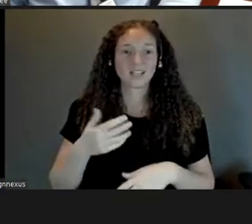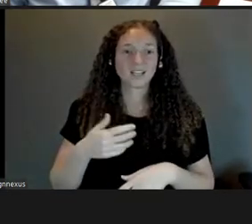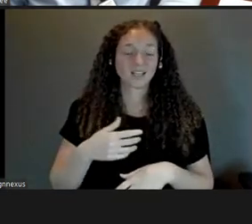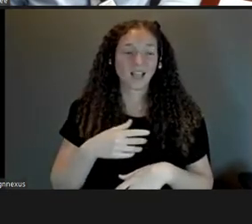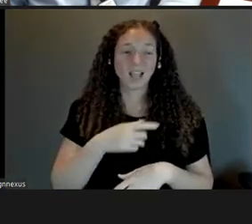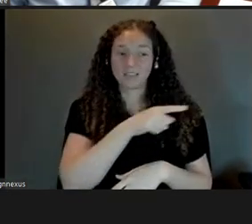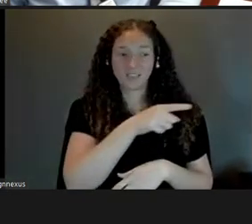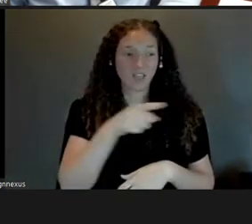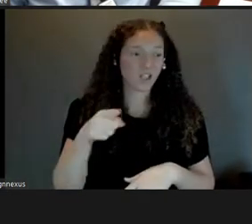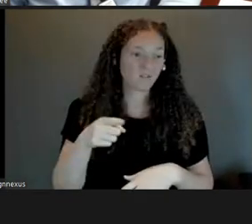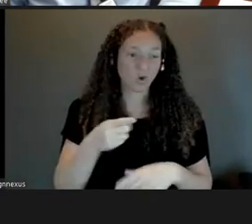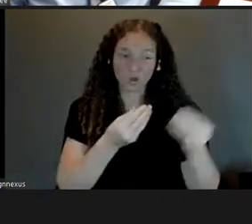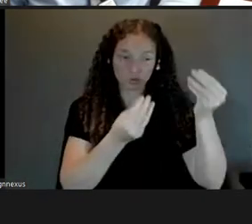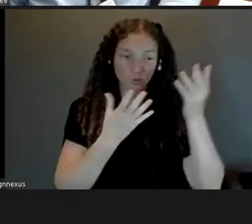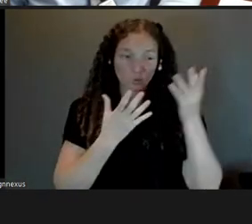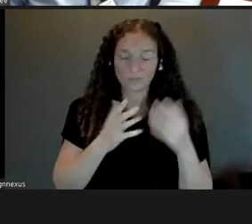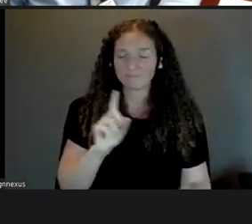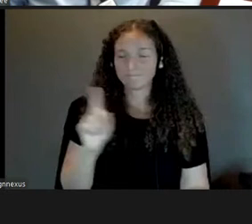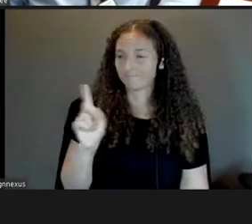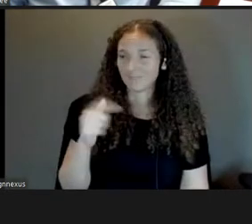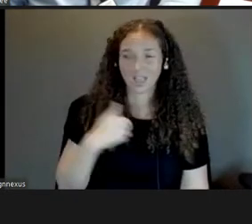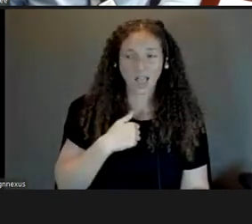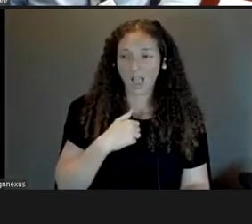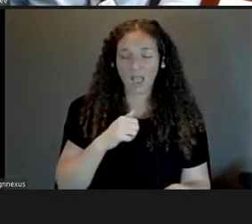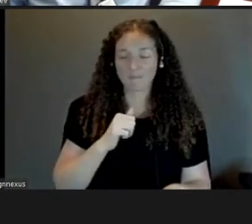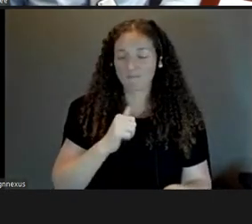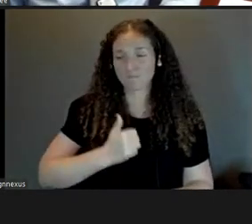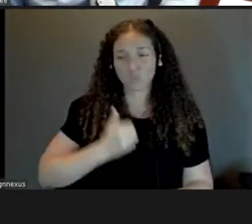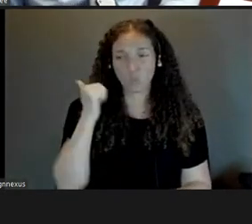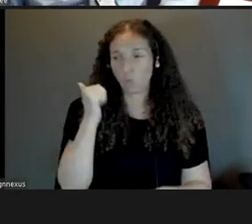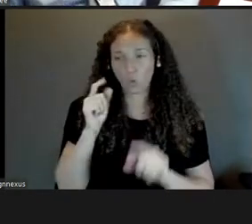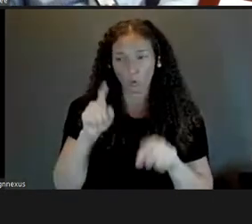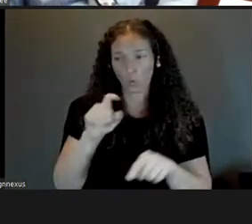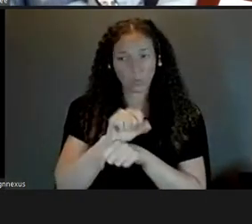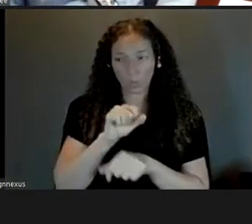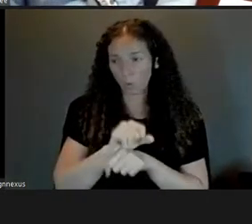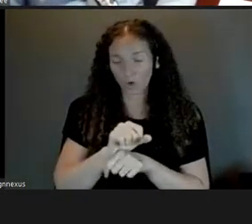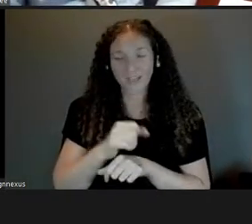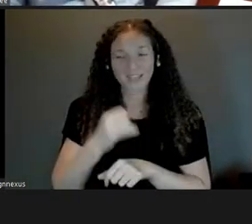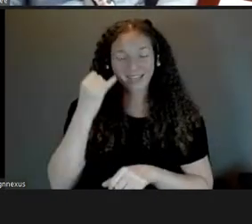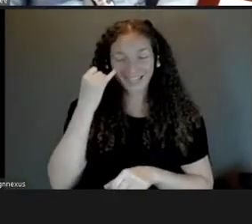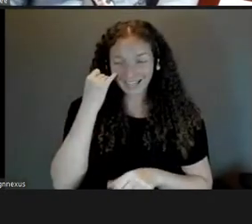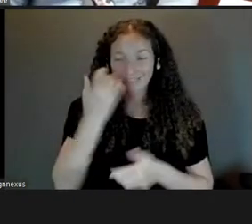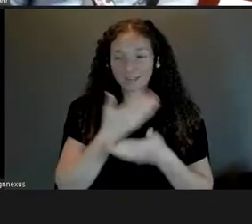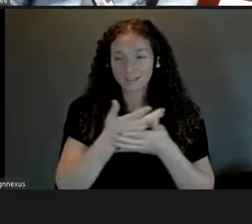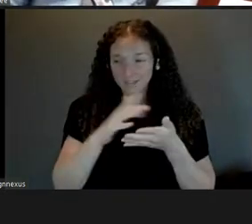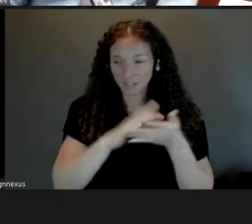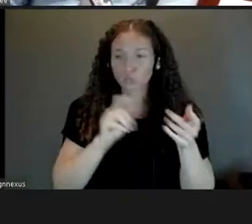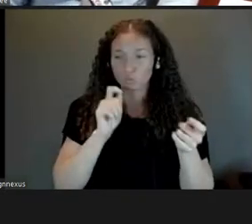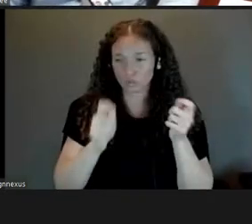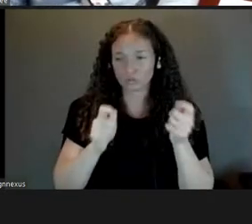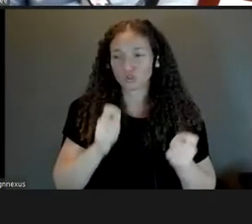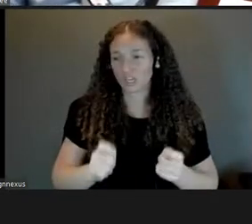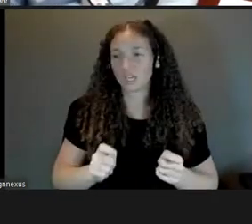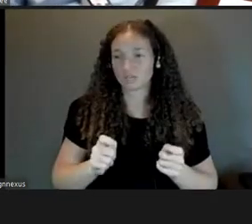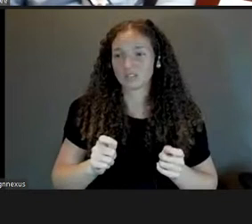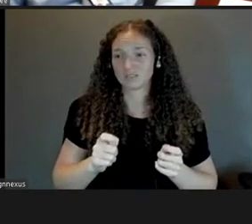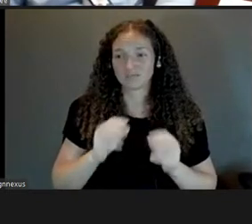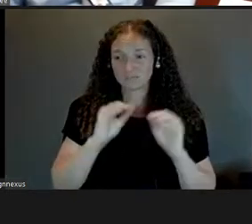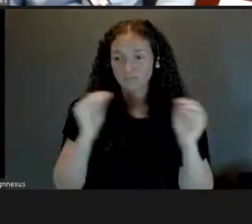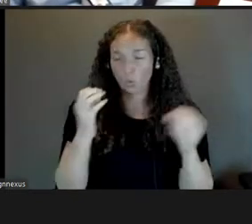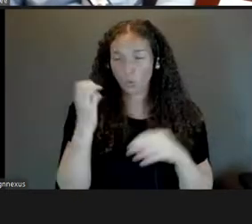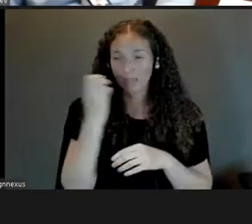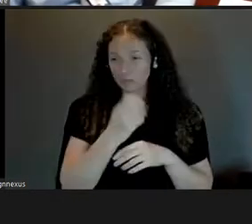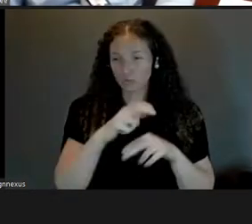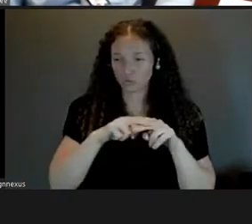face would not come into work and would choose not to come into work if these changes were made to the express schedule for all the reasons that